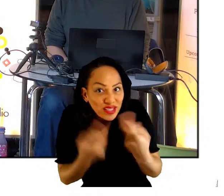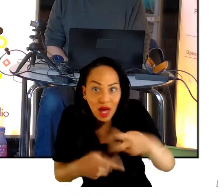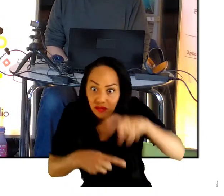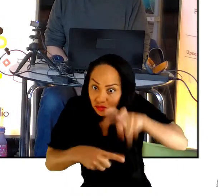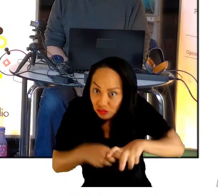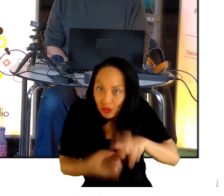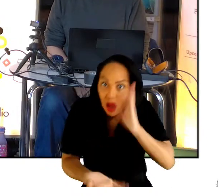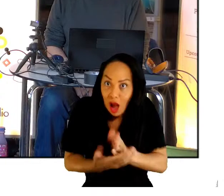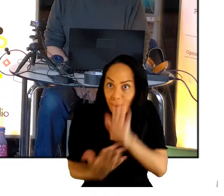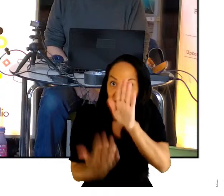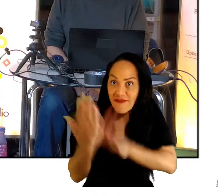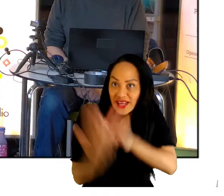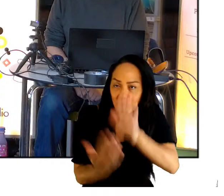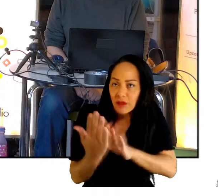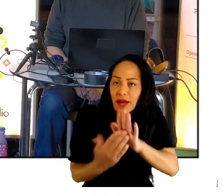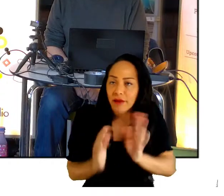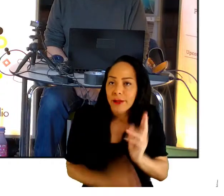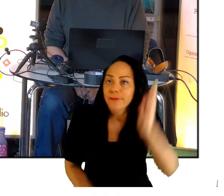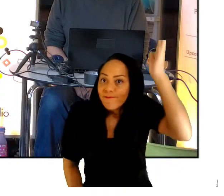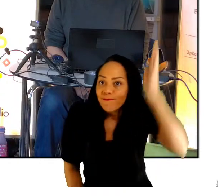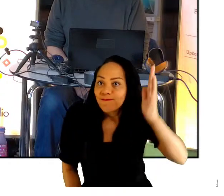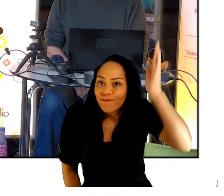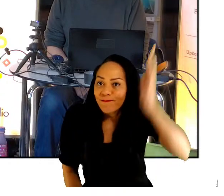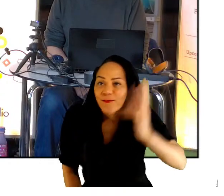caveman, and we'll do it the old-fashioned way.